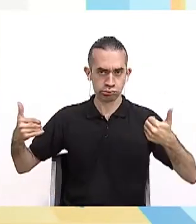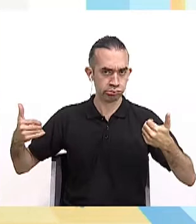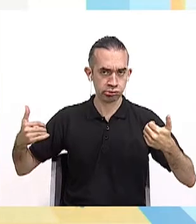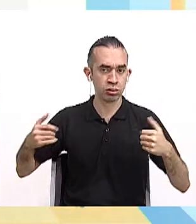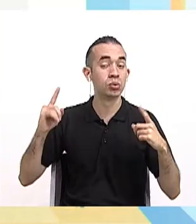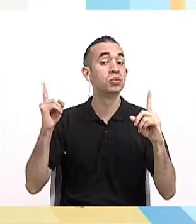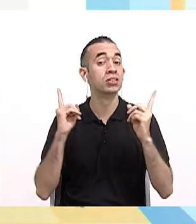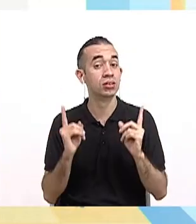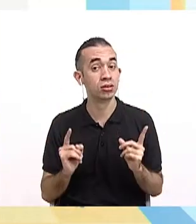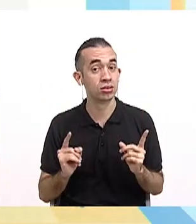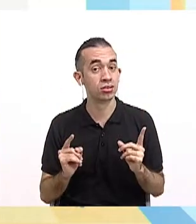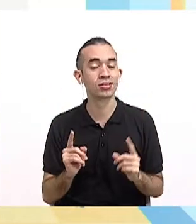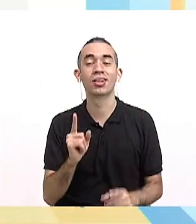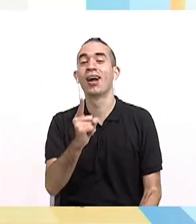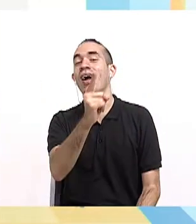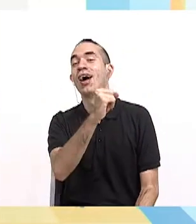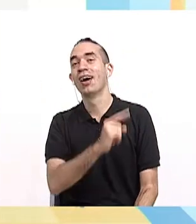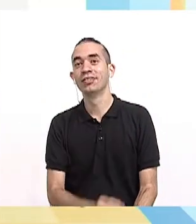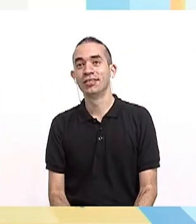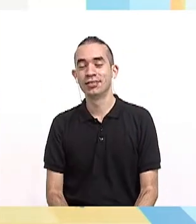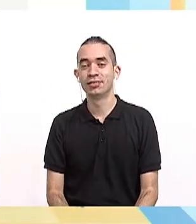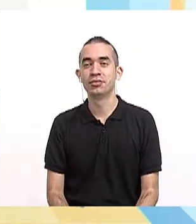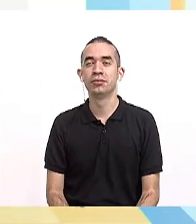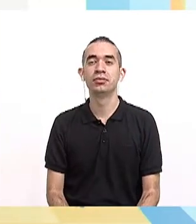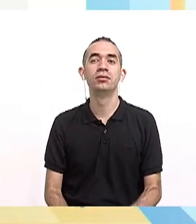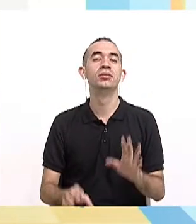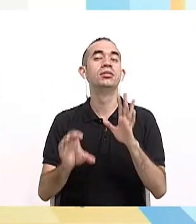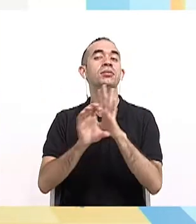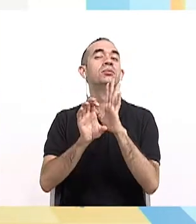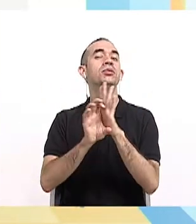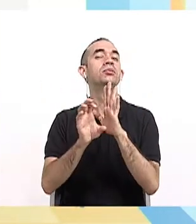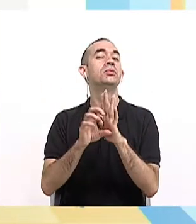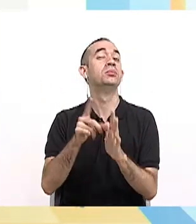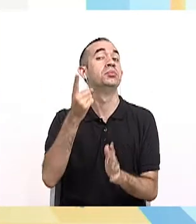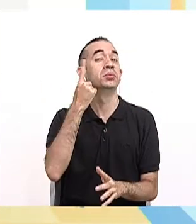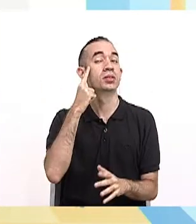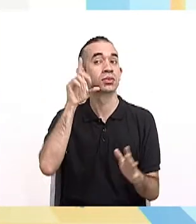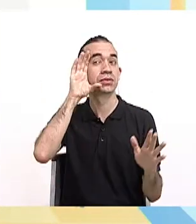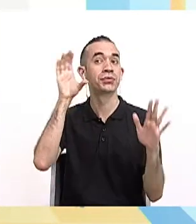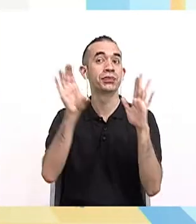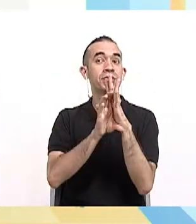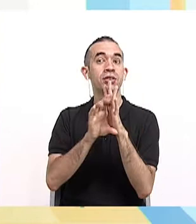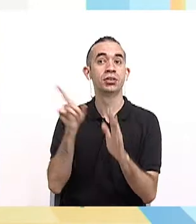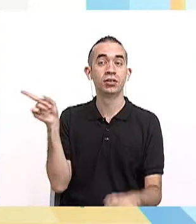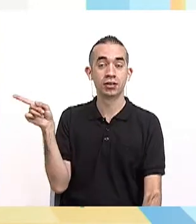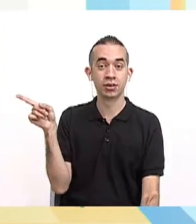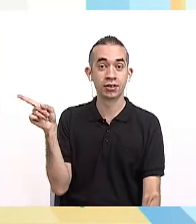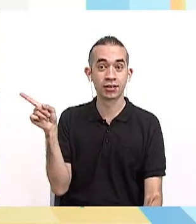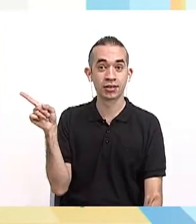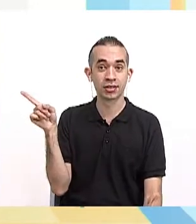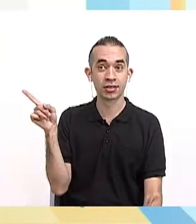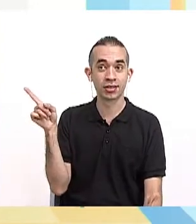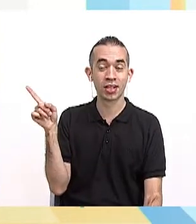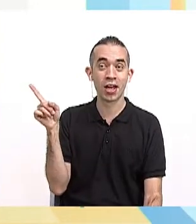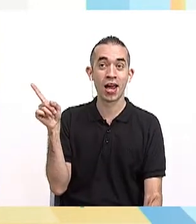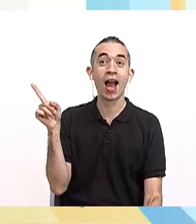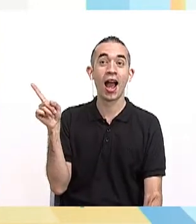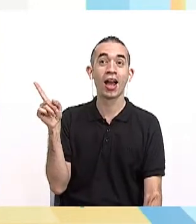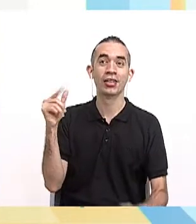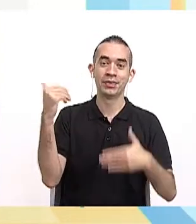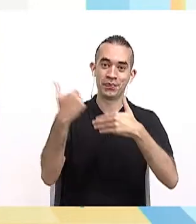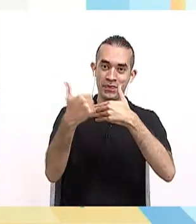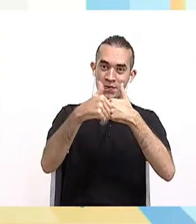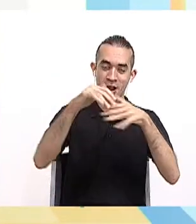common? And what about showing you this picture? Look at that. You see the bricks,